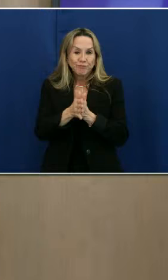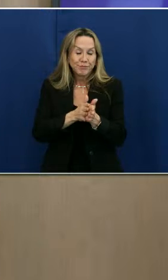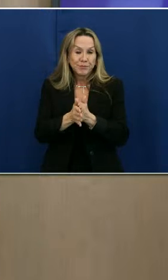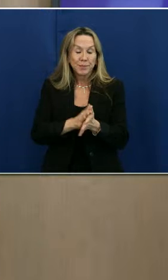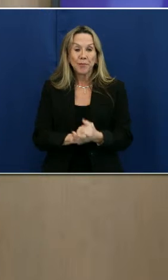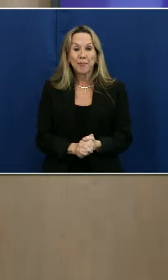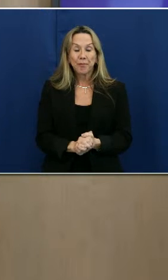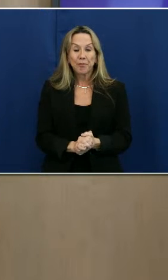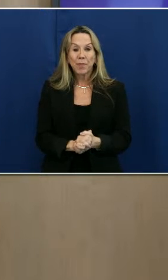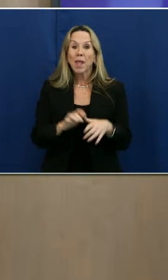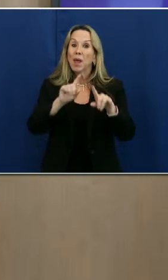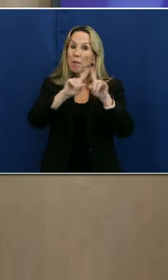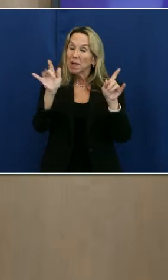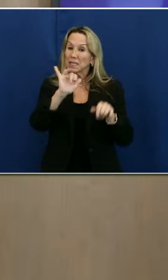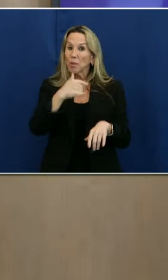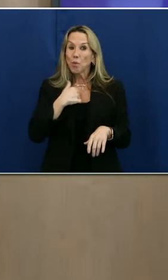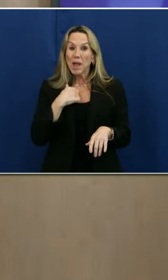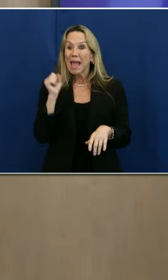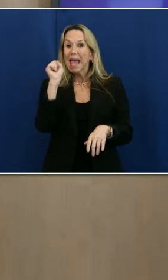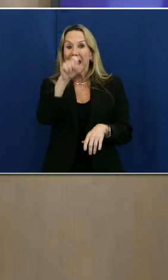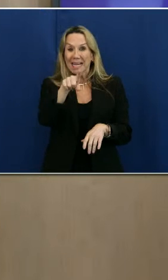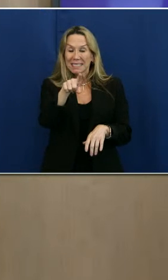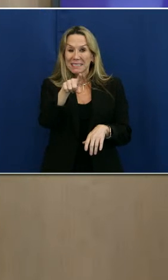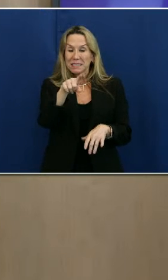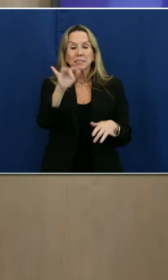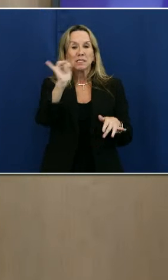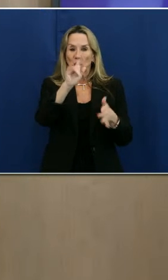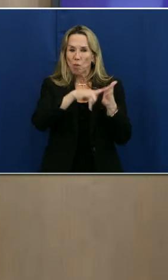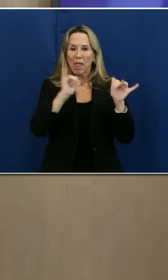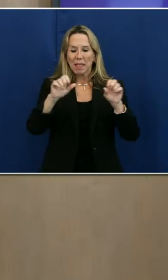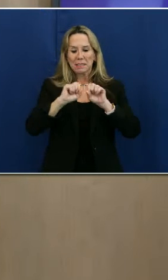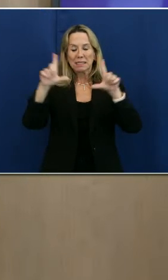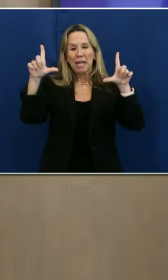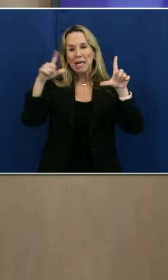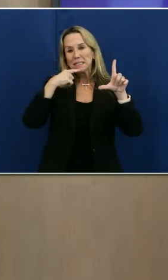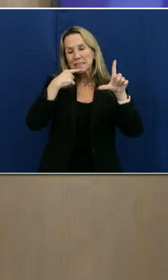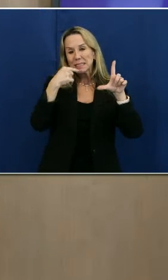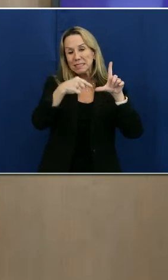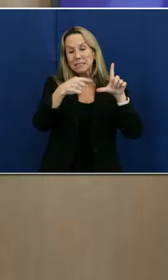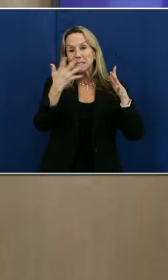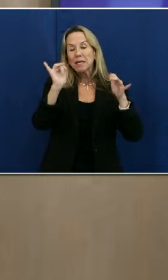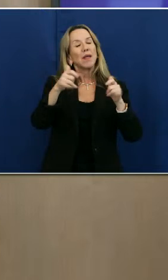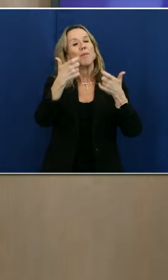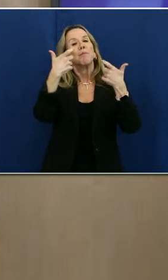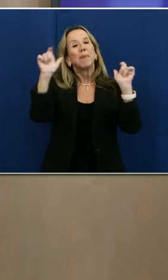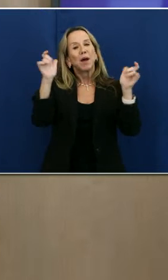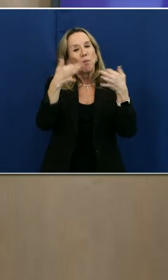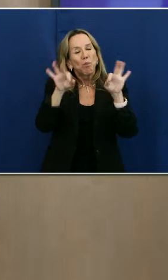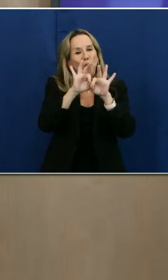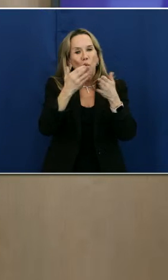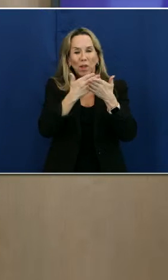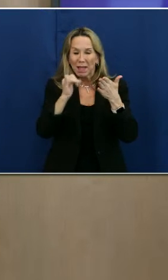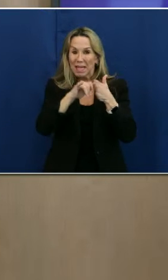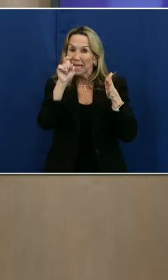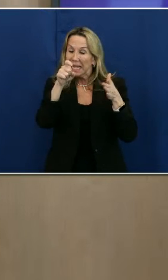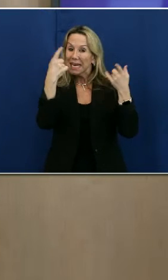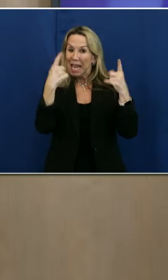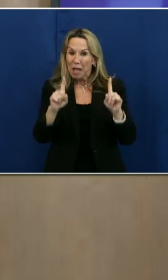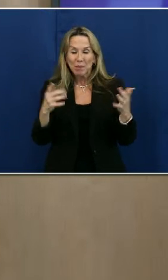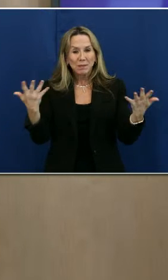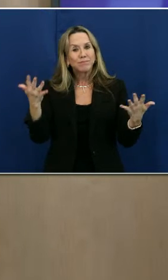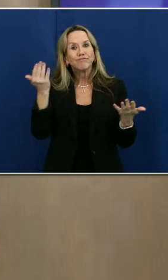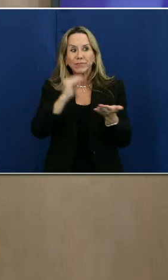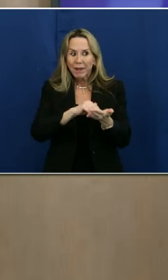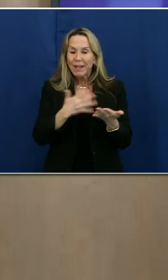being asked is no more than what that slide that I showed you in terms of the major things that need to take place: washing